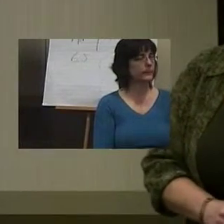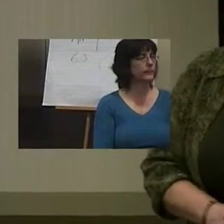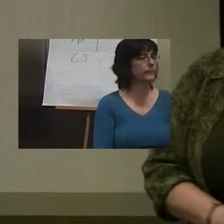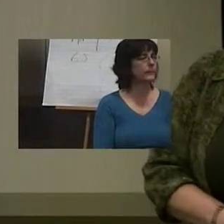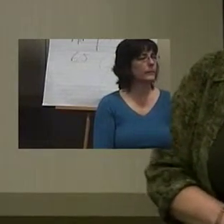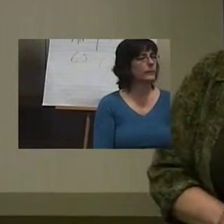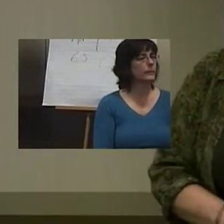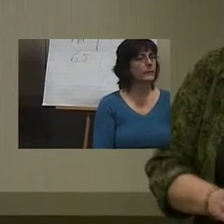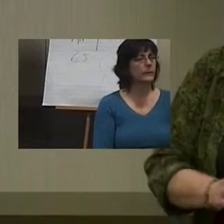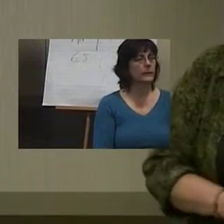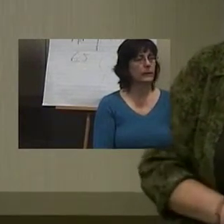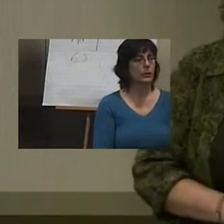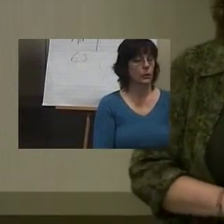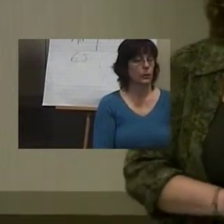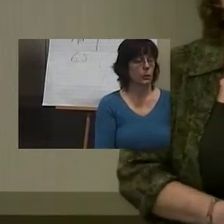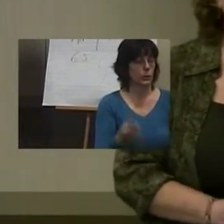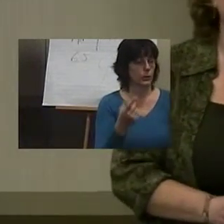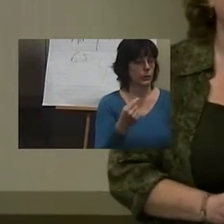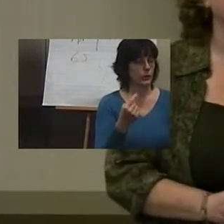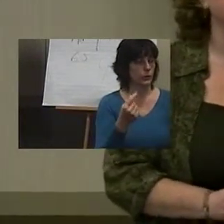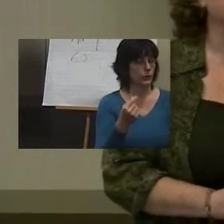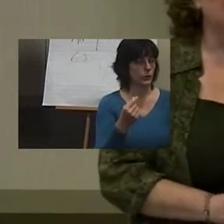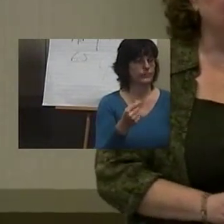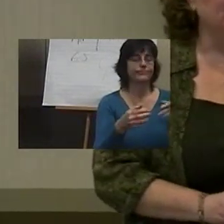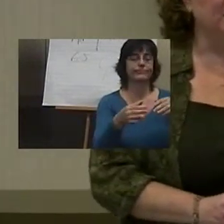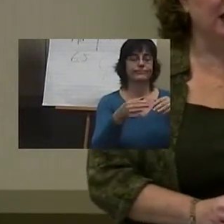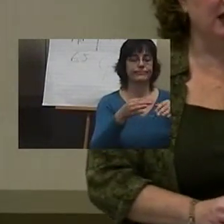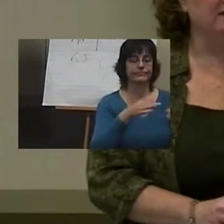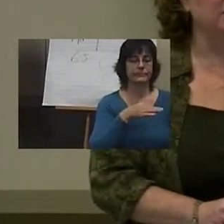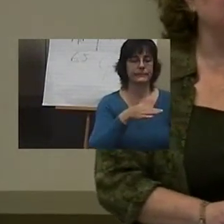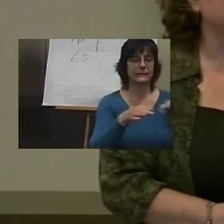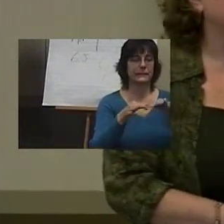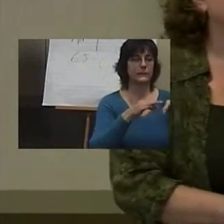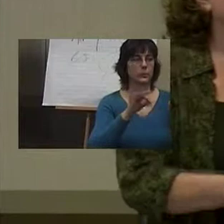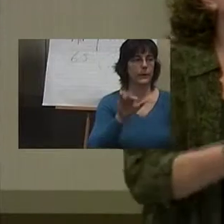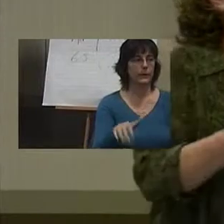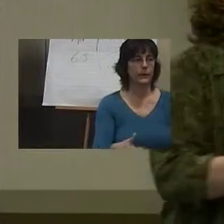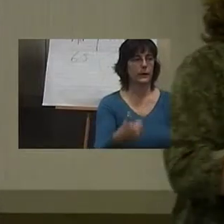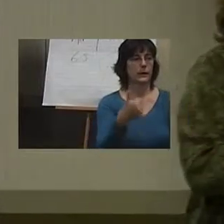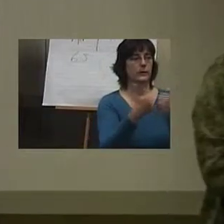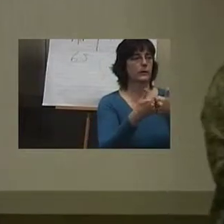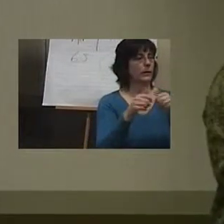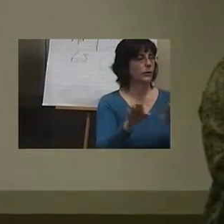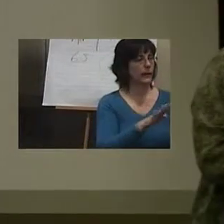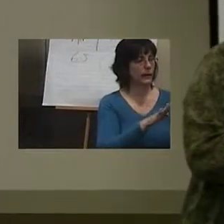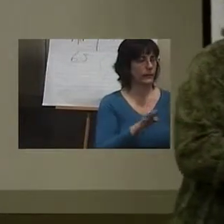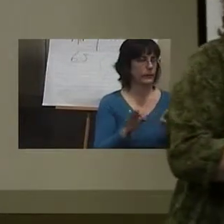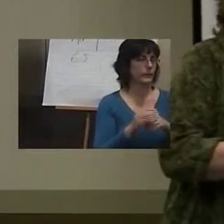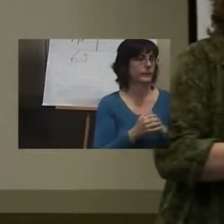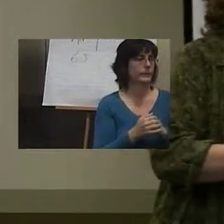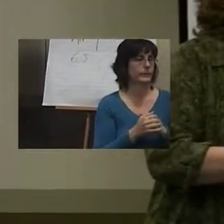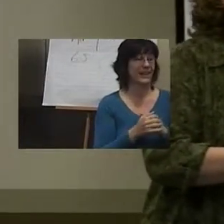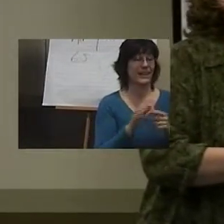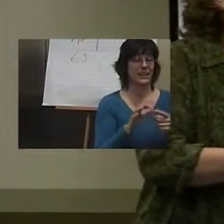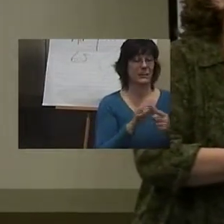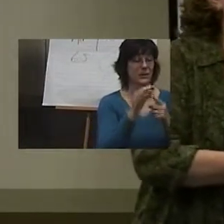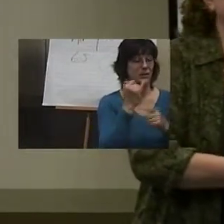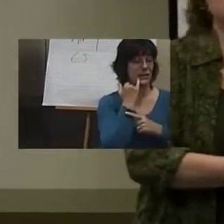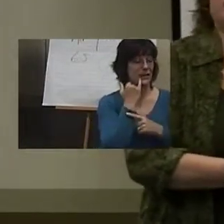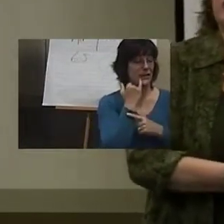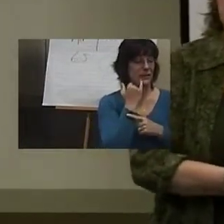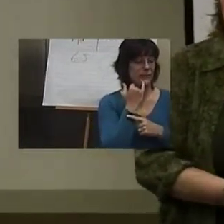be wanting to do is clearly describing the challenging behaviors, especially those that occur together.